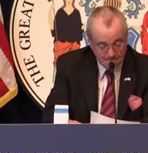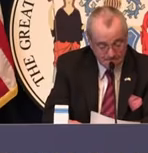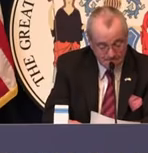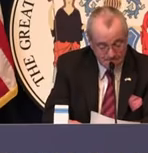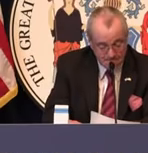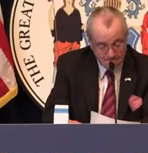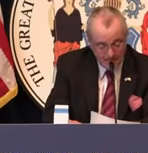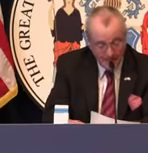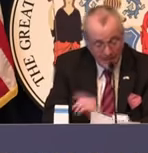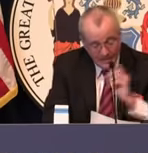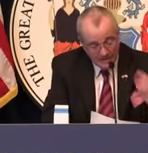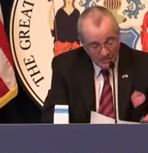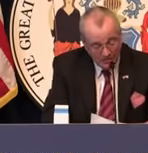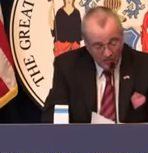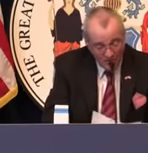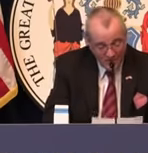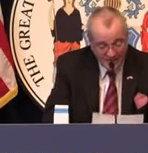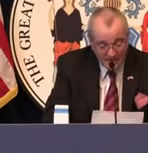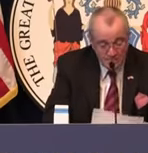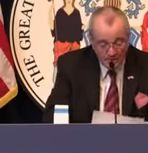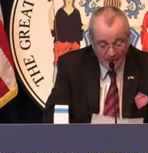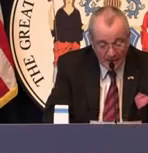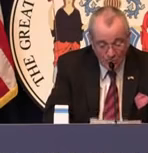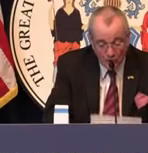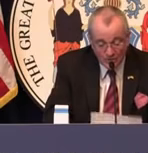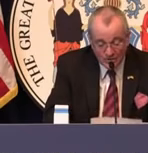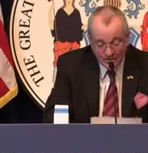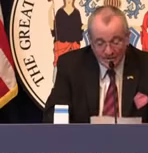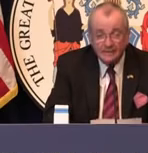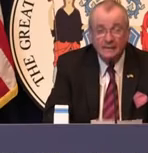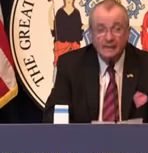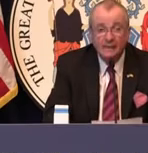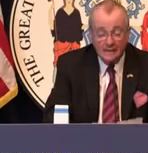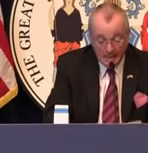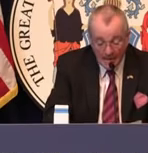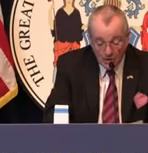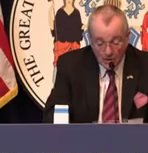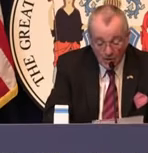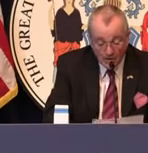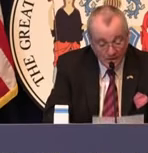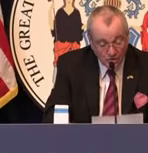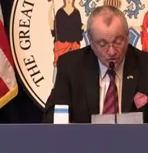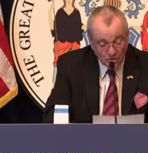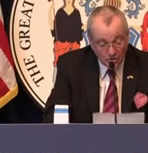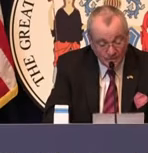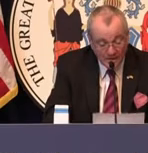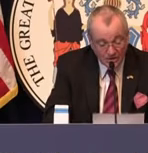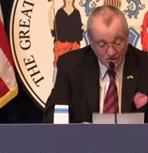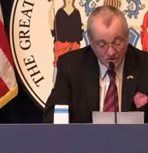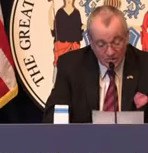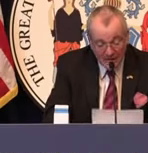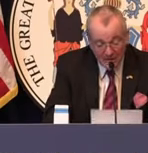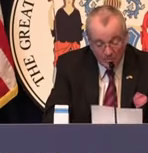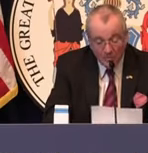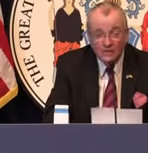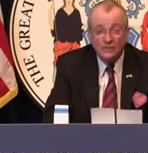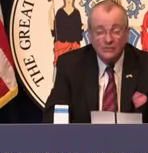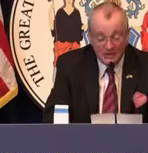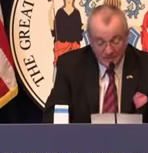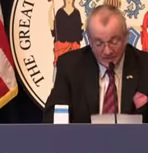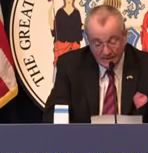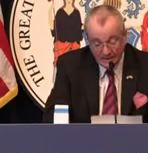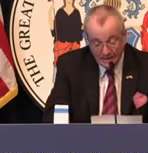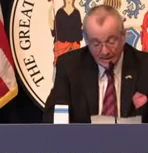penalties. And number 4, finally, building a more resilient and higher quality long-term care system by